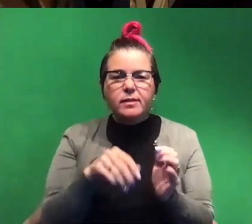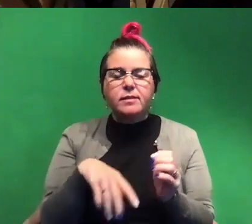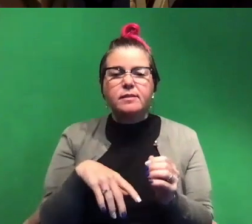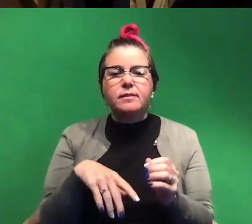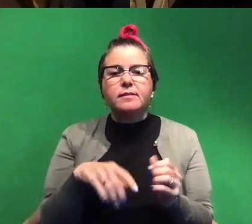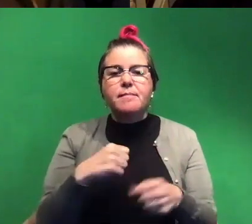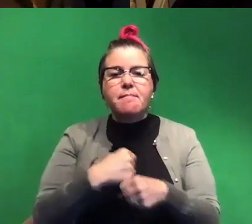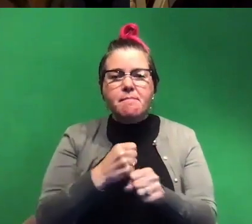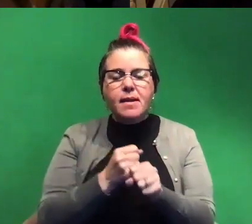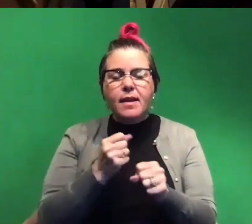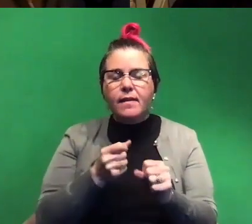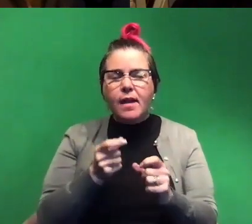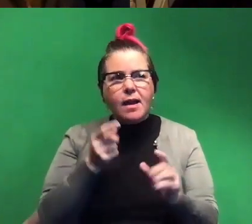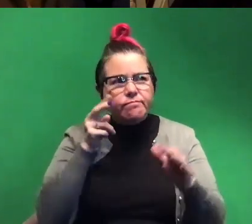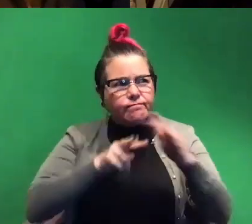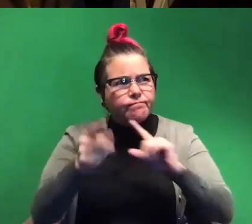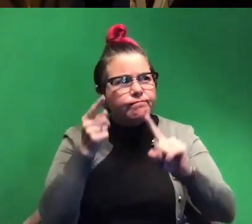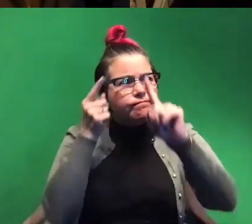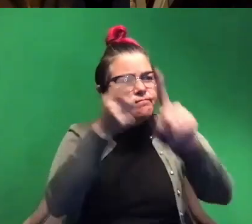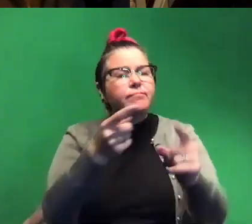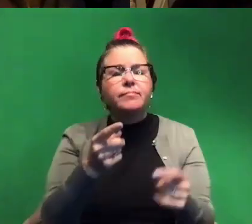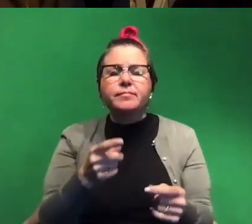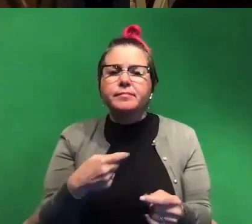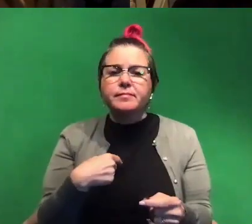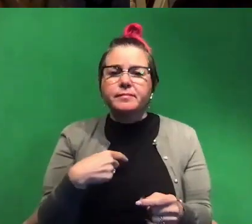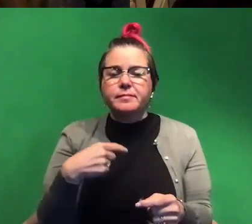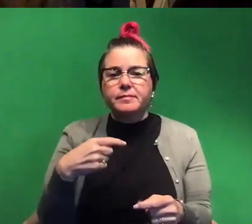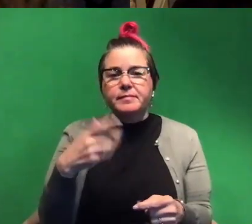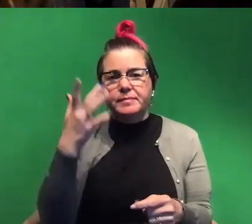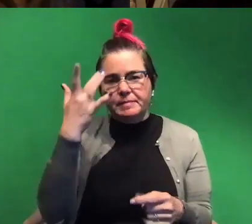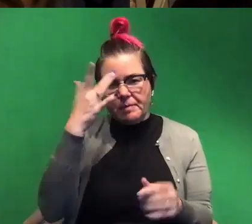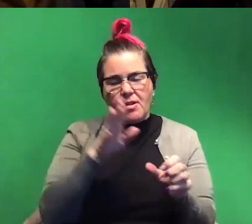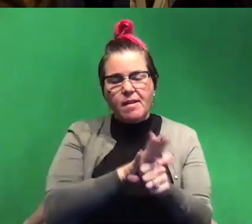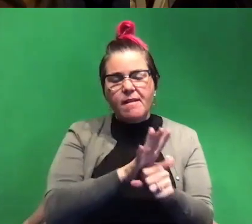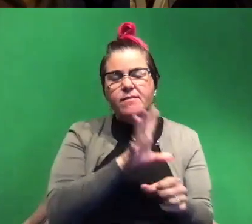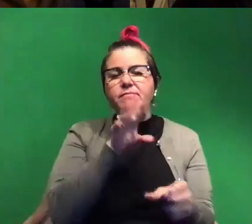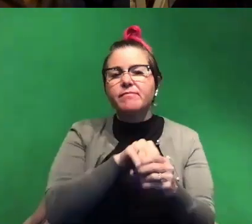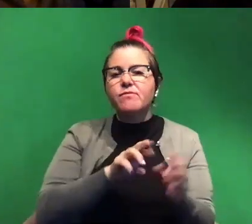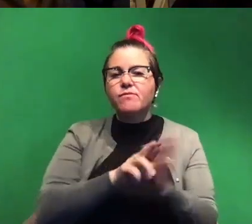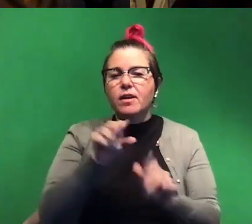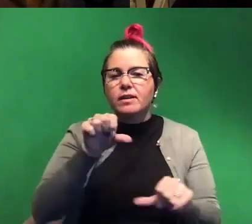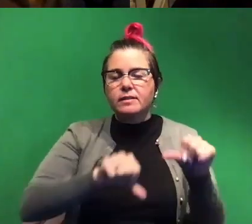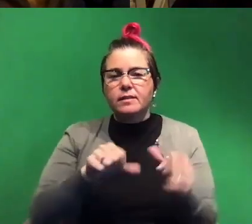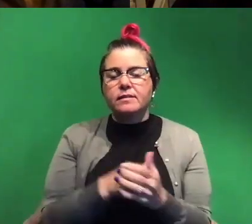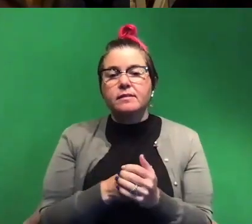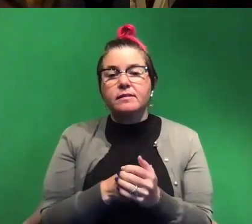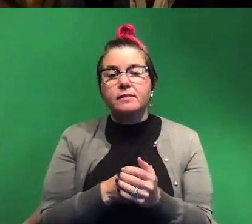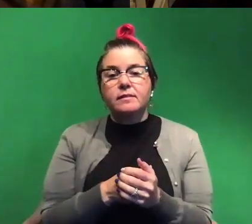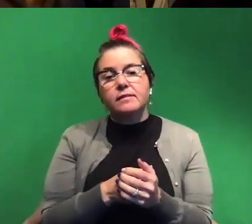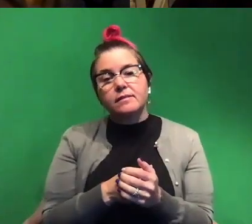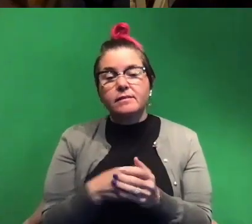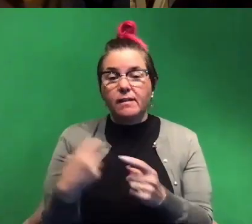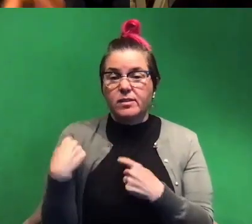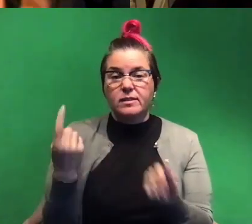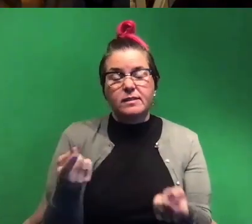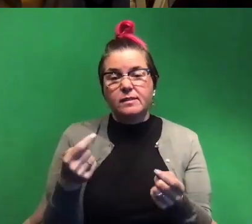making those trajectories convinced me I was smart enough to go do some rocket science. And so ever since then, I've